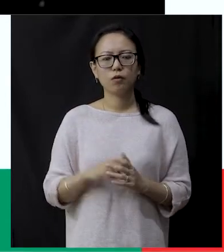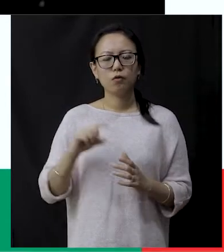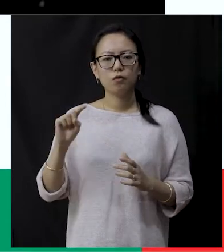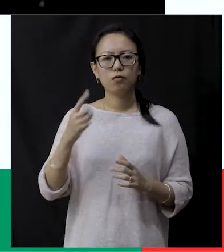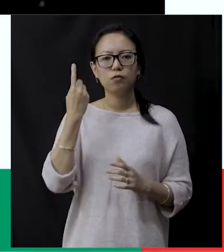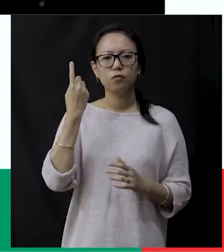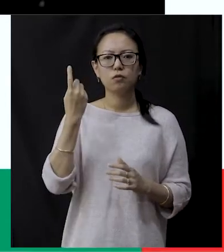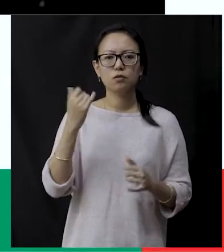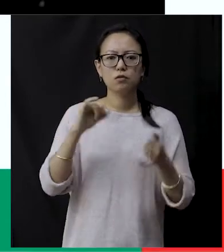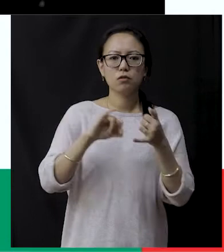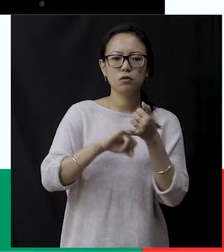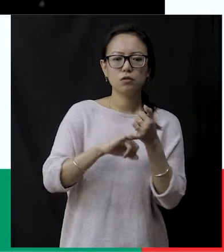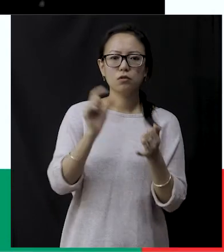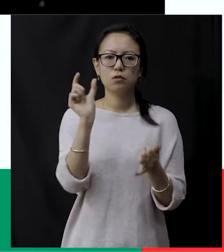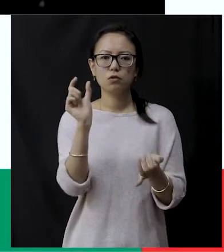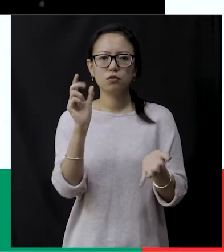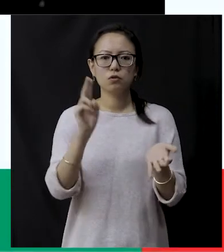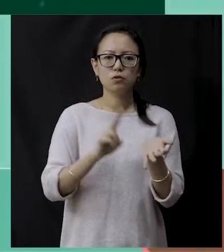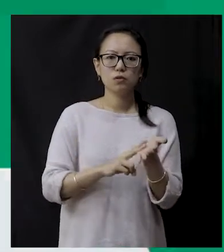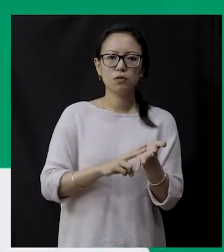sun, S-U-N.